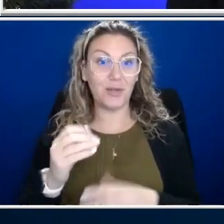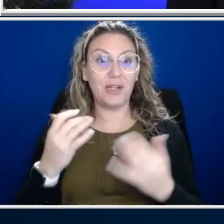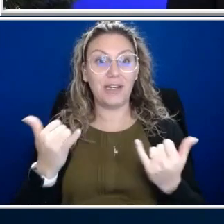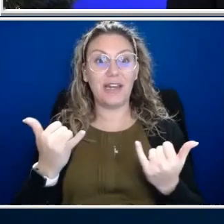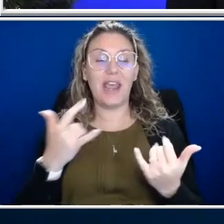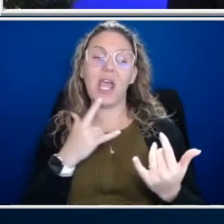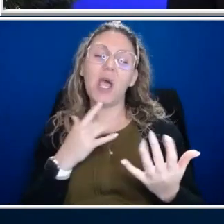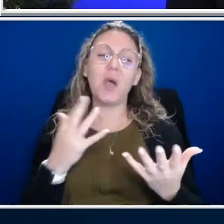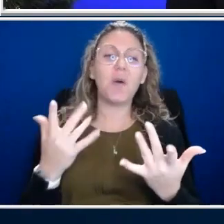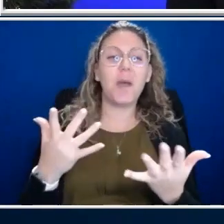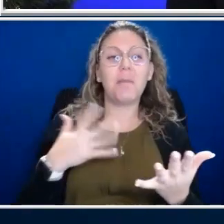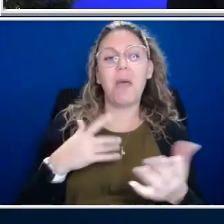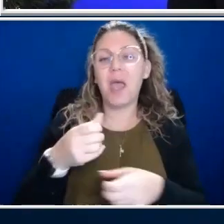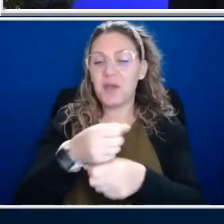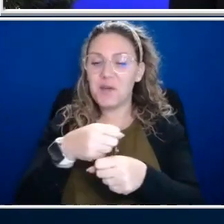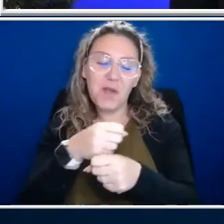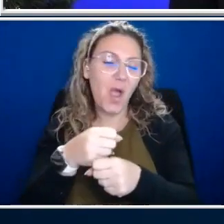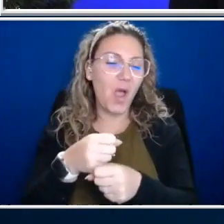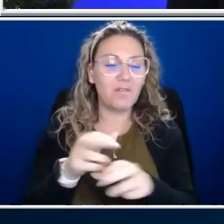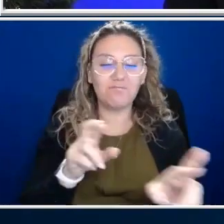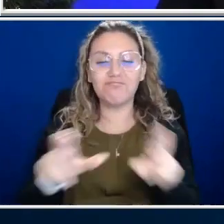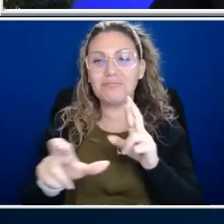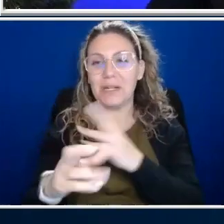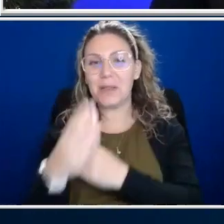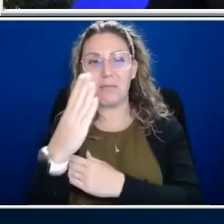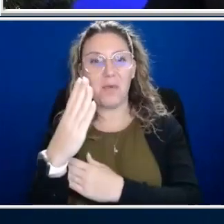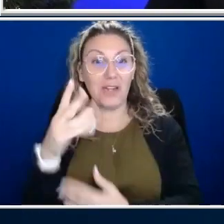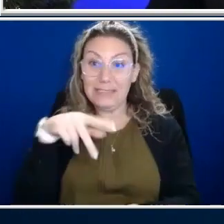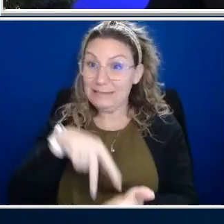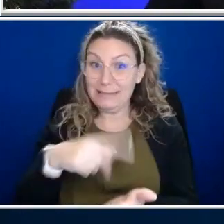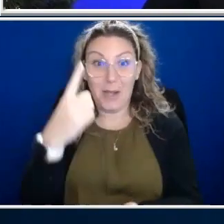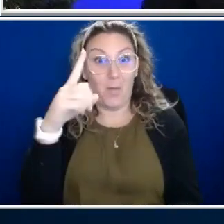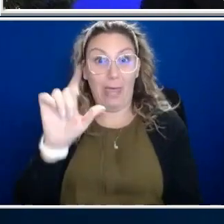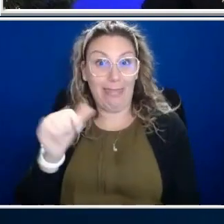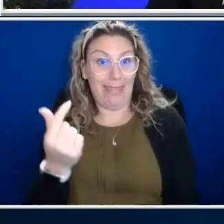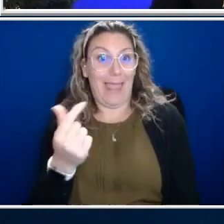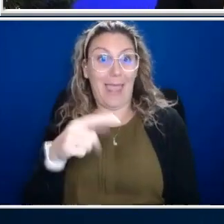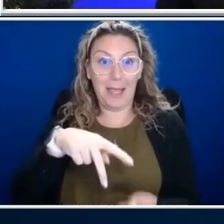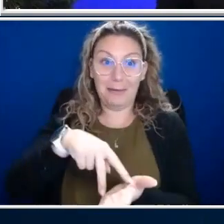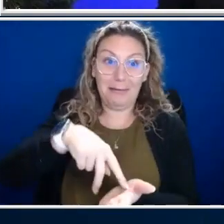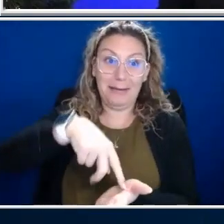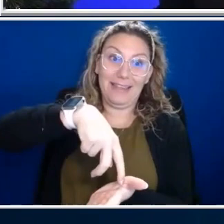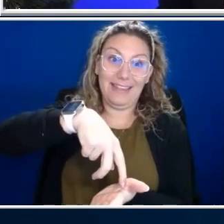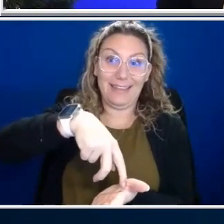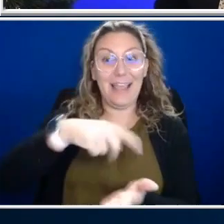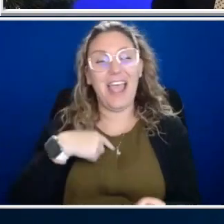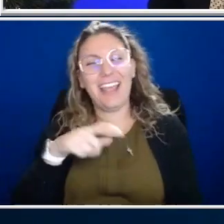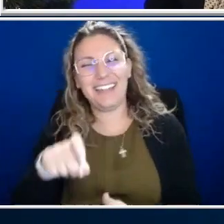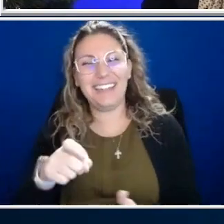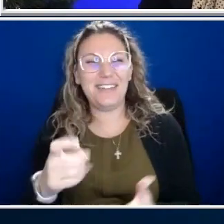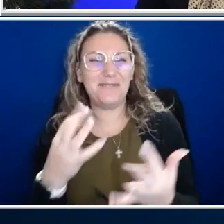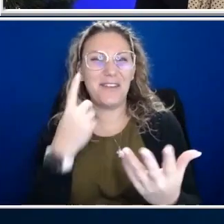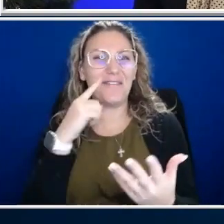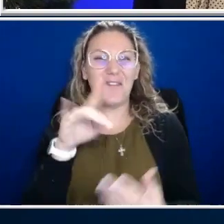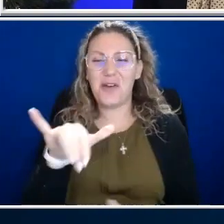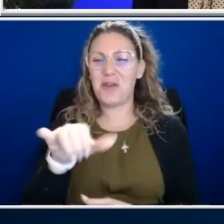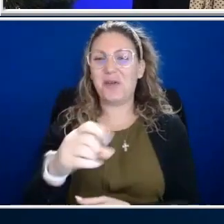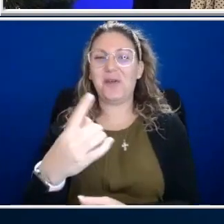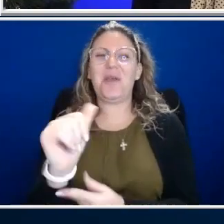the morning, or like you said, brushing our teeth. Stand on one leg. I'll have to wait for the yoga moves, I think. Dr.